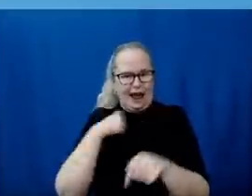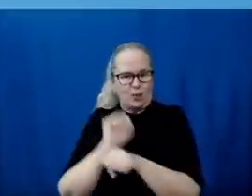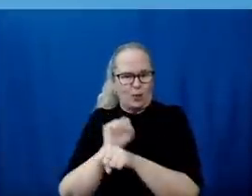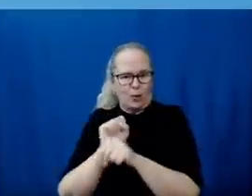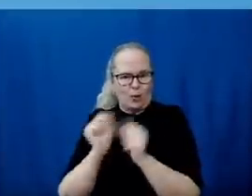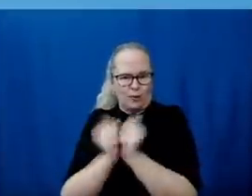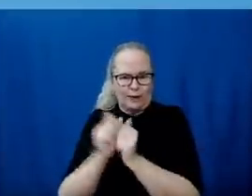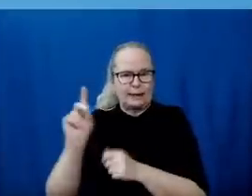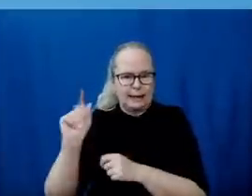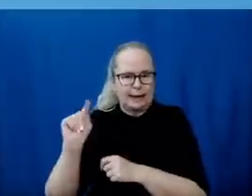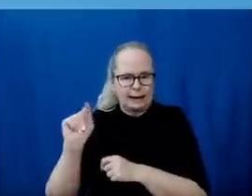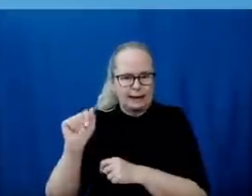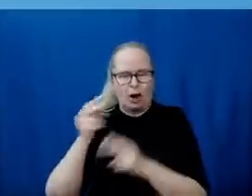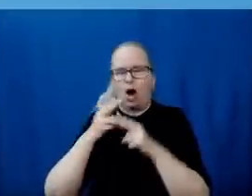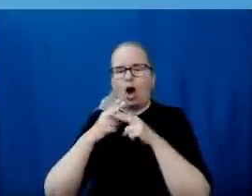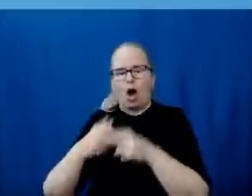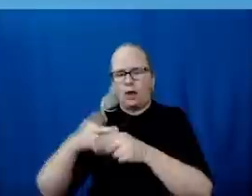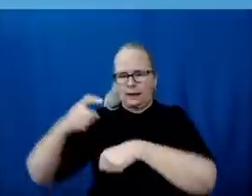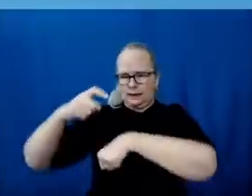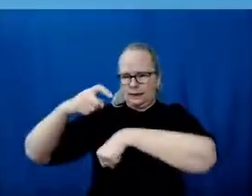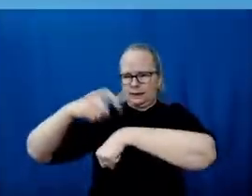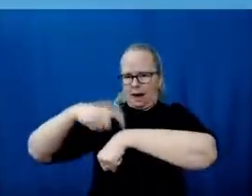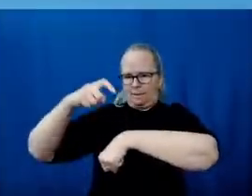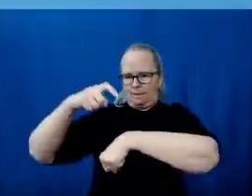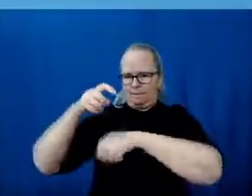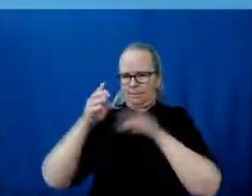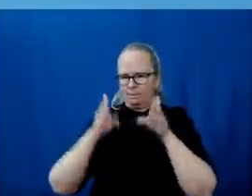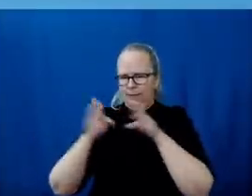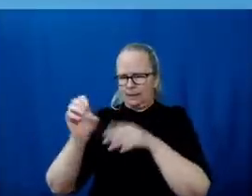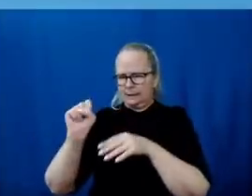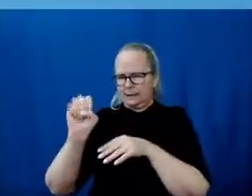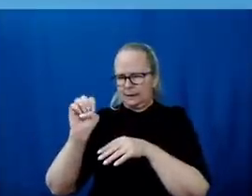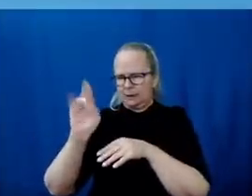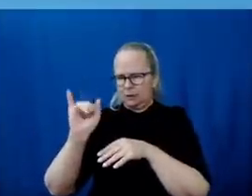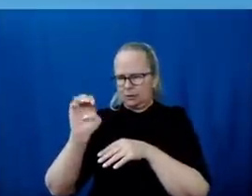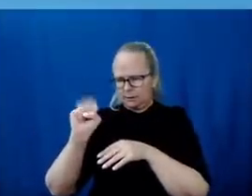for that question, because I deal with data. We call it time series data.